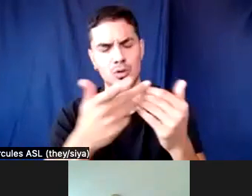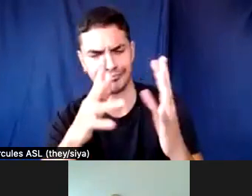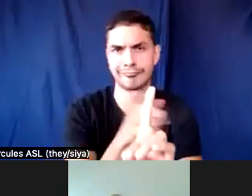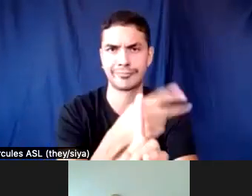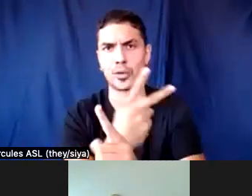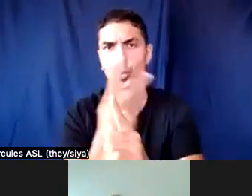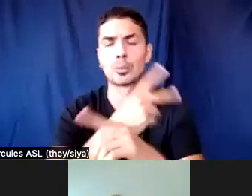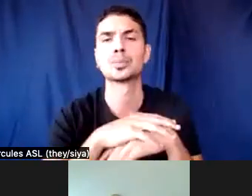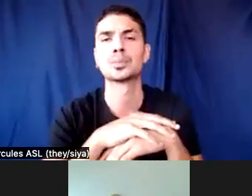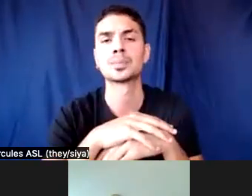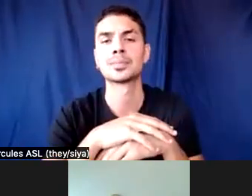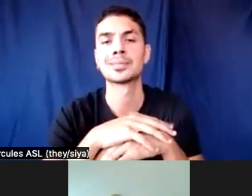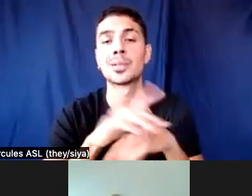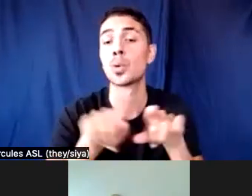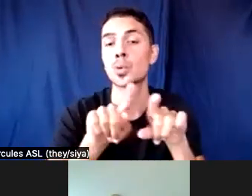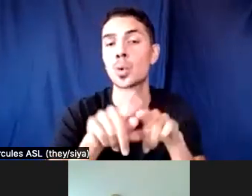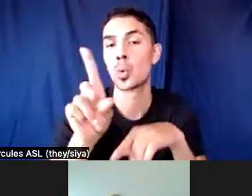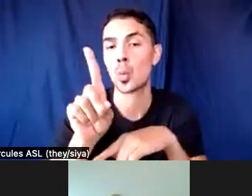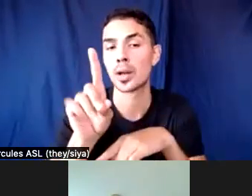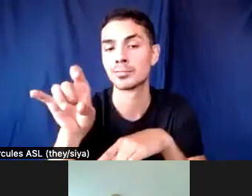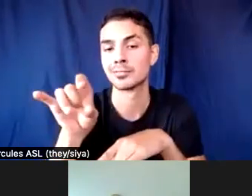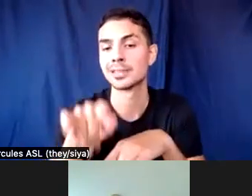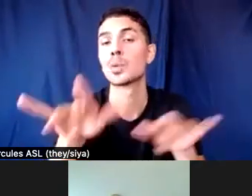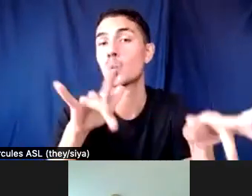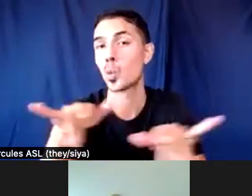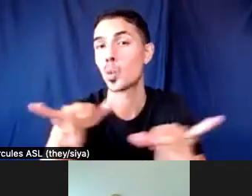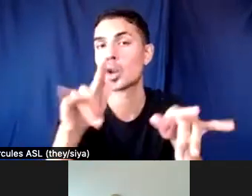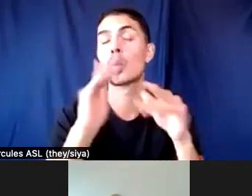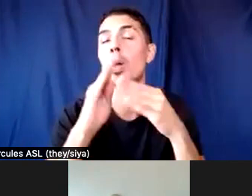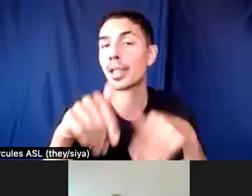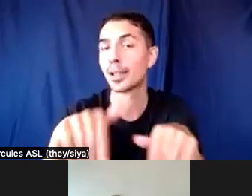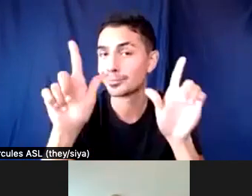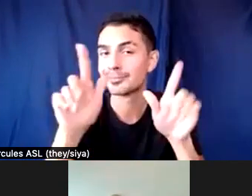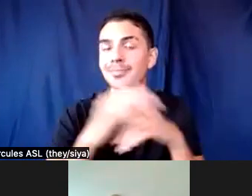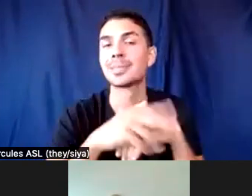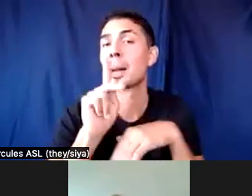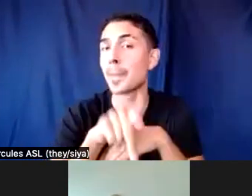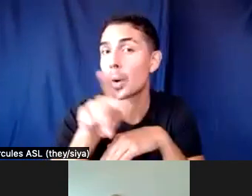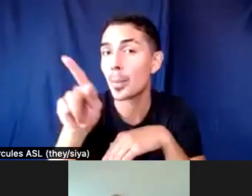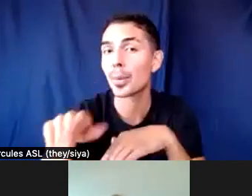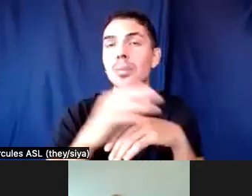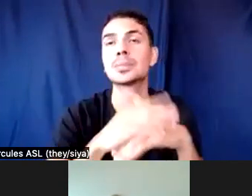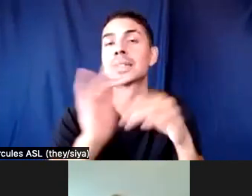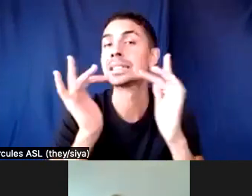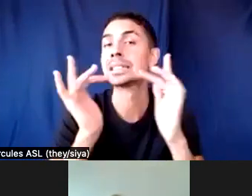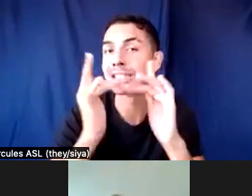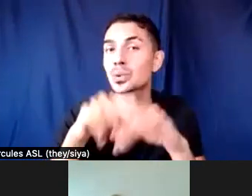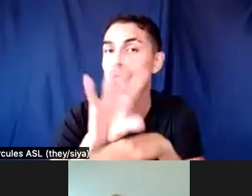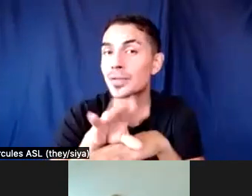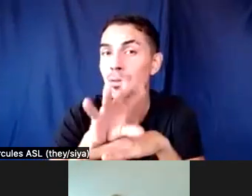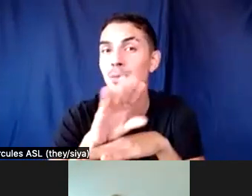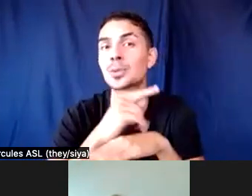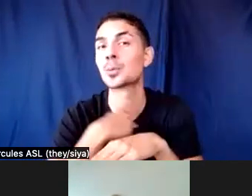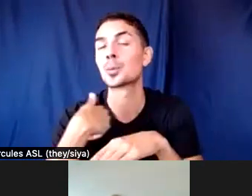then of course I'll drop this recording and all of the PowerPoints and the links to the videos that we watched.